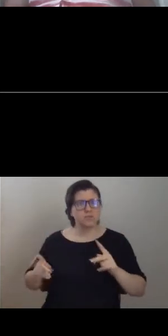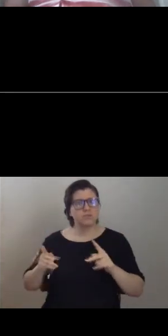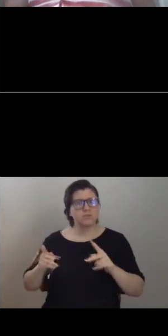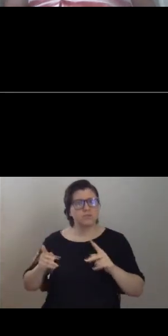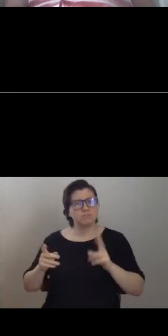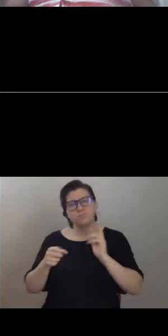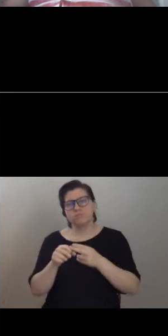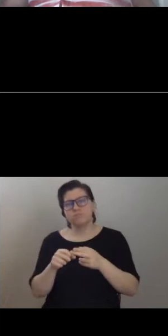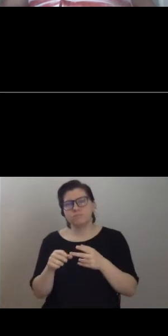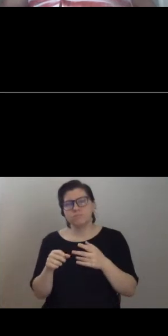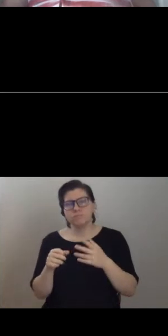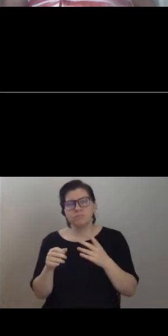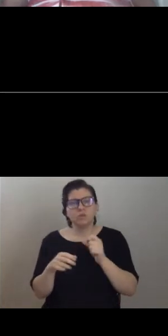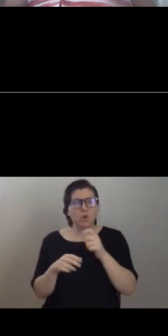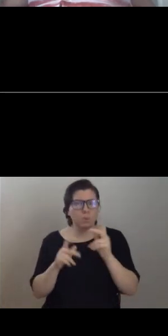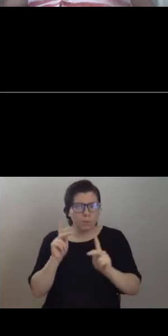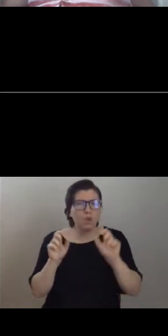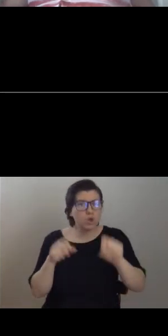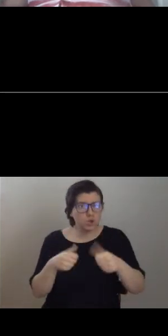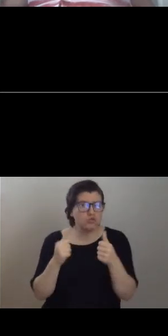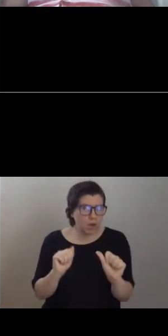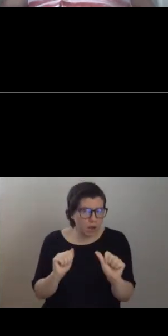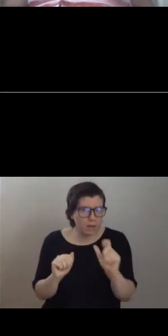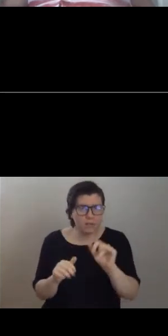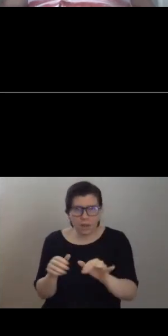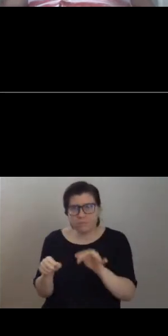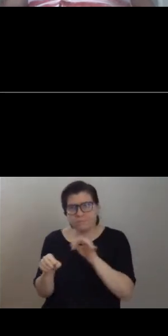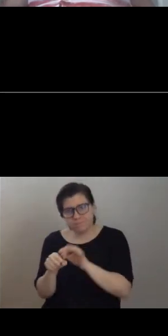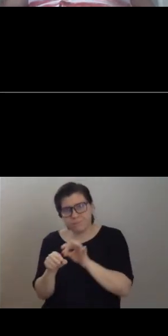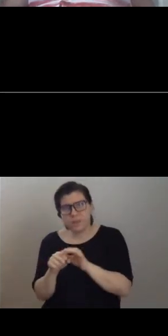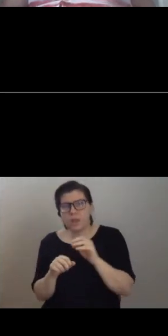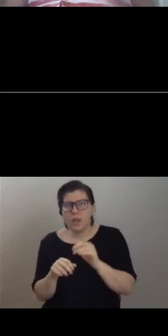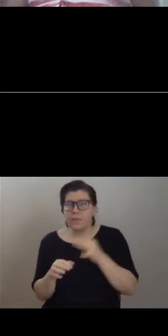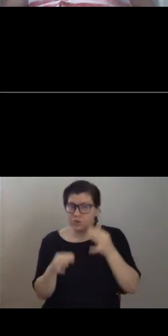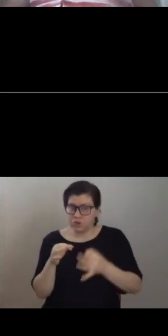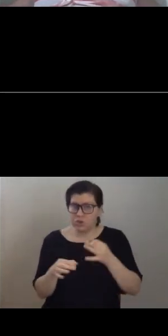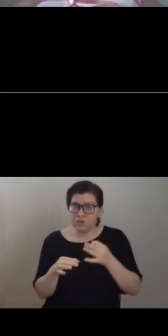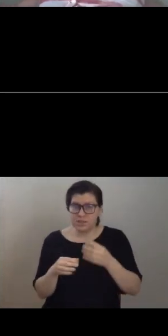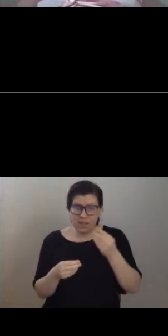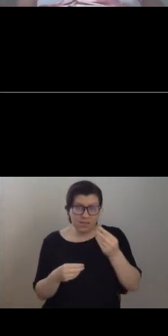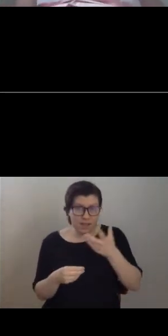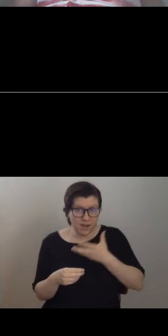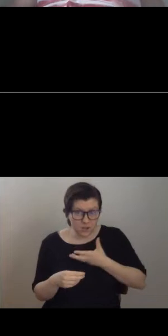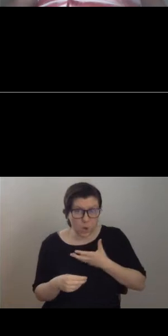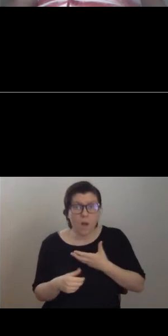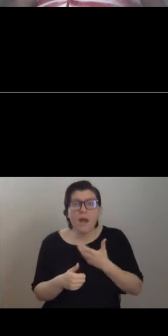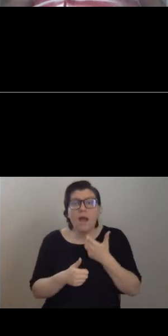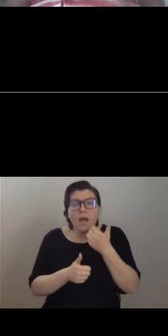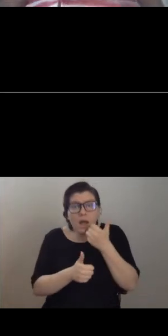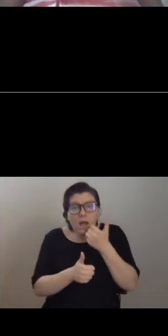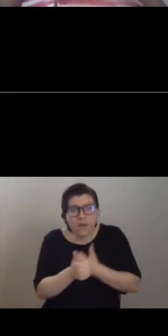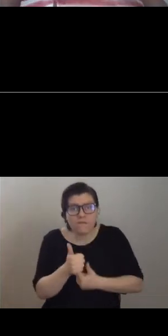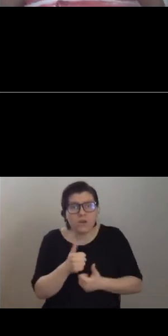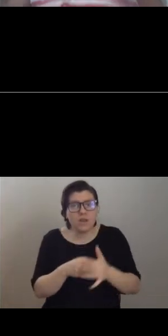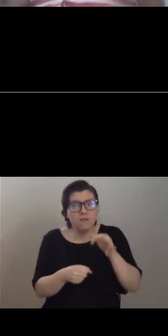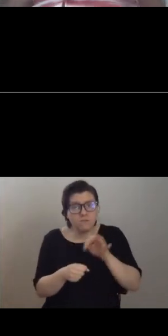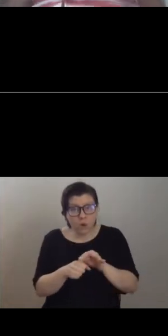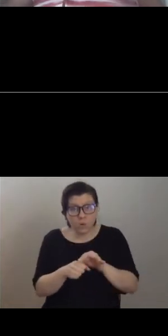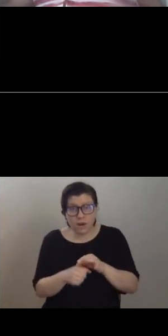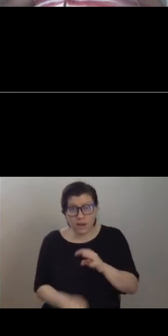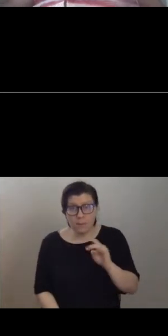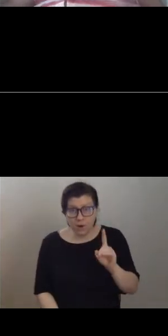them. And the judges that were there did let us know that every single vote in Maryland